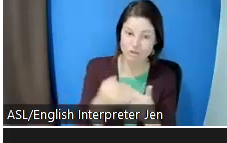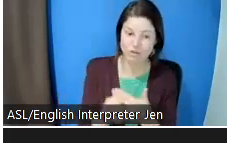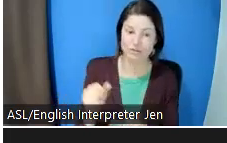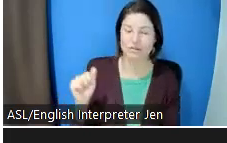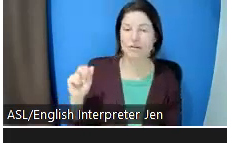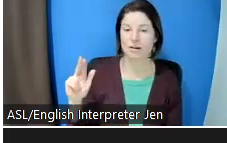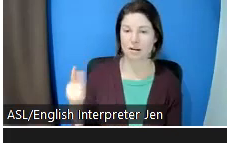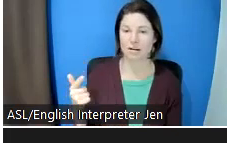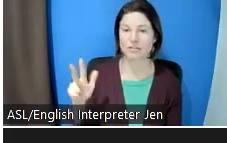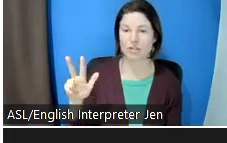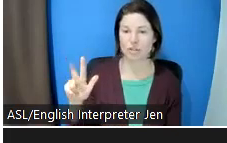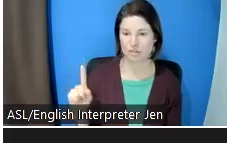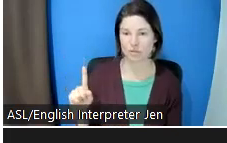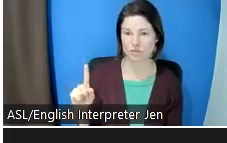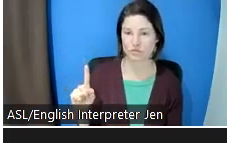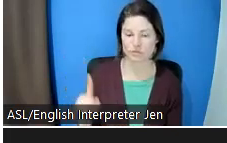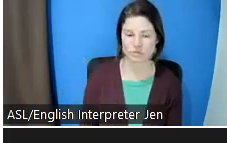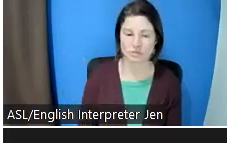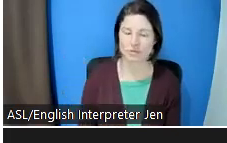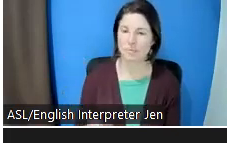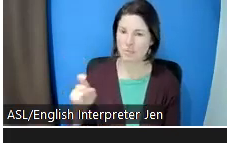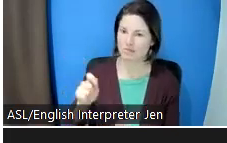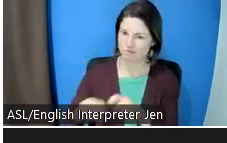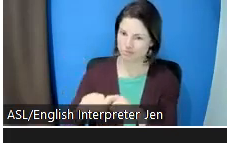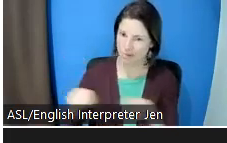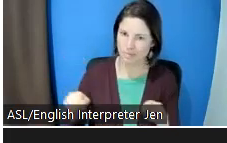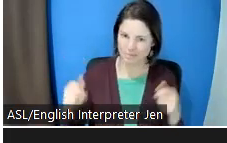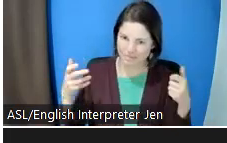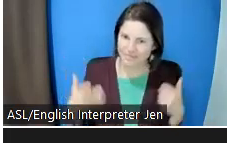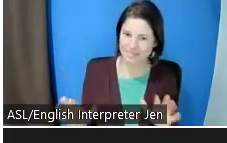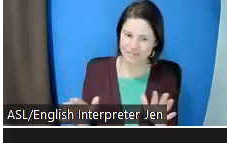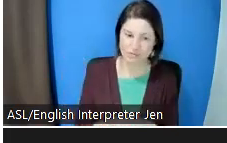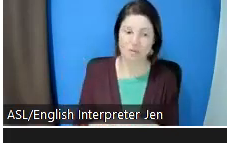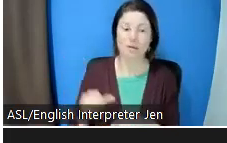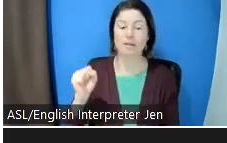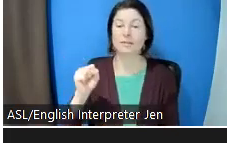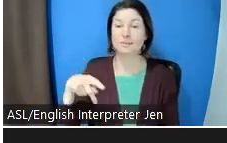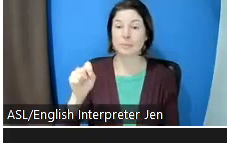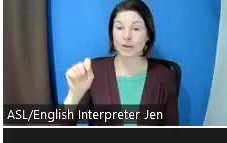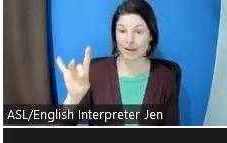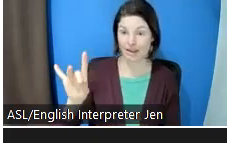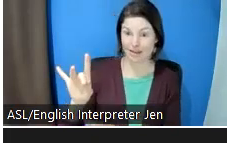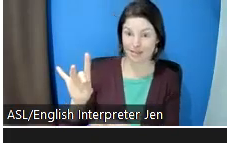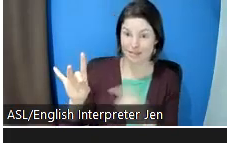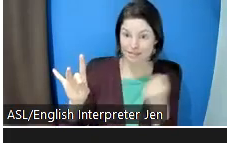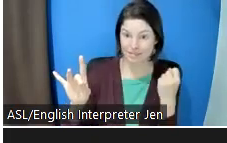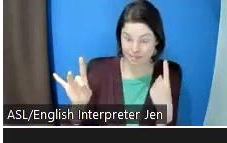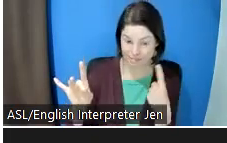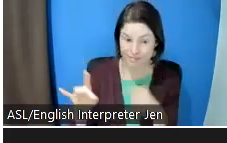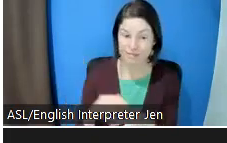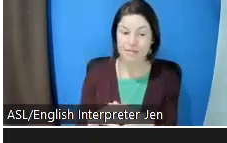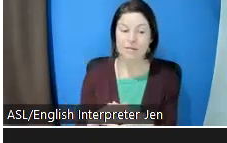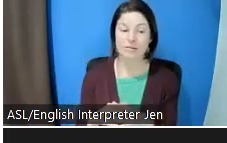Everything will have to start be wrapping up at that point. And then September 8th, from the end of the project implementation